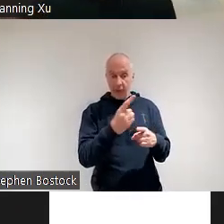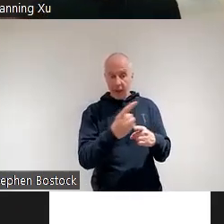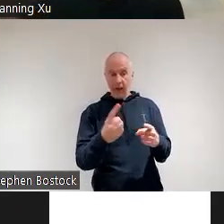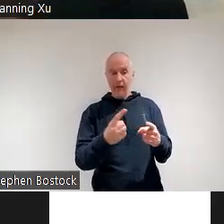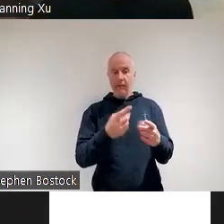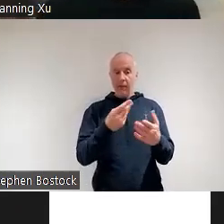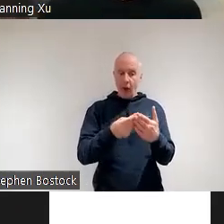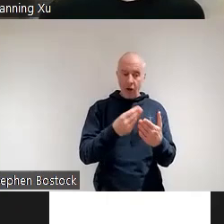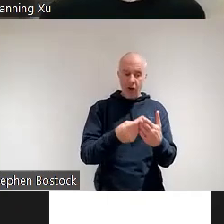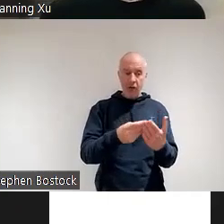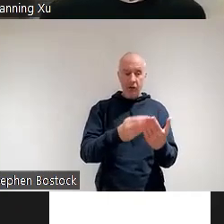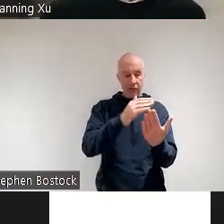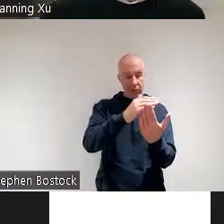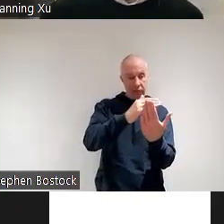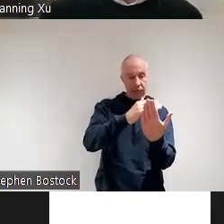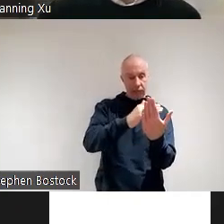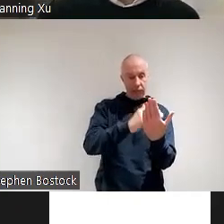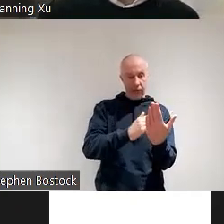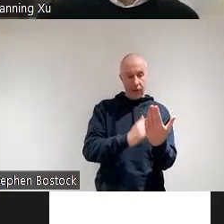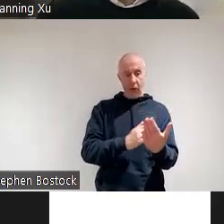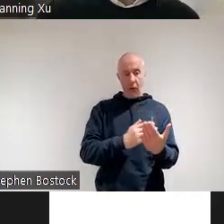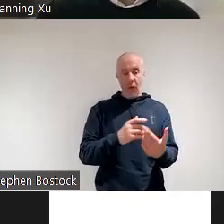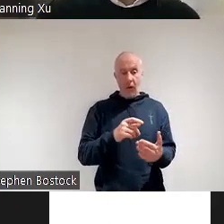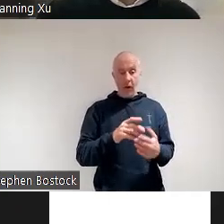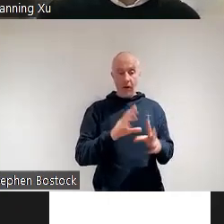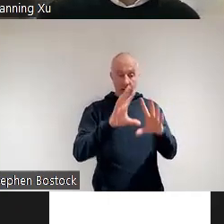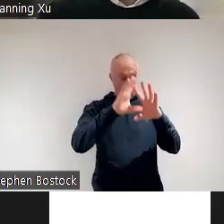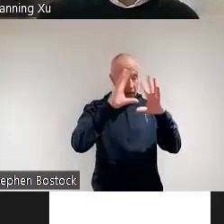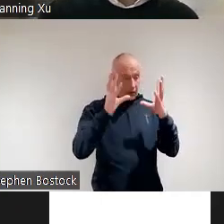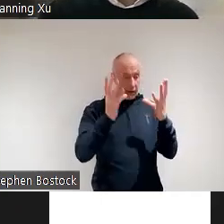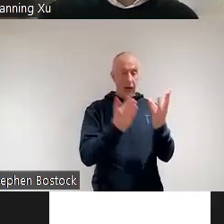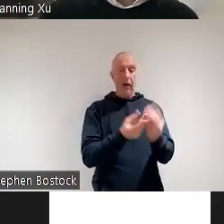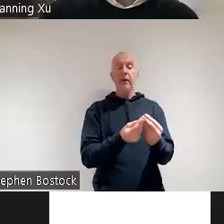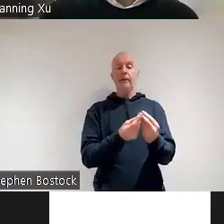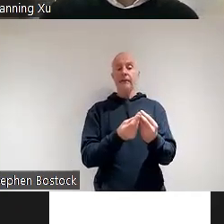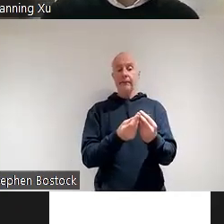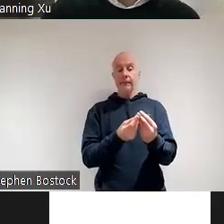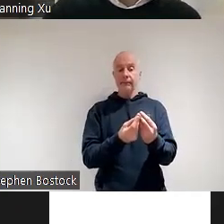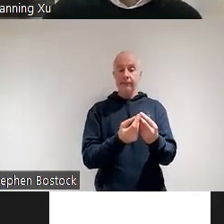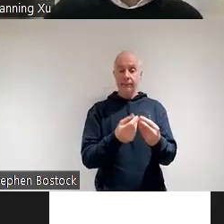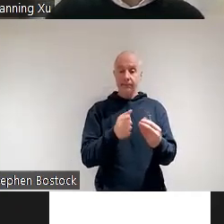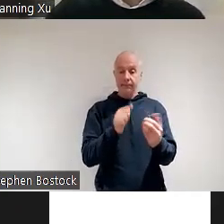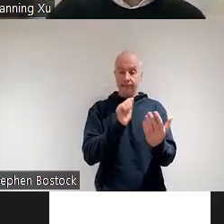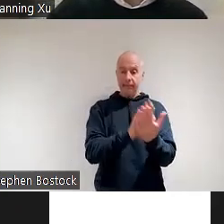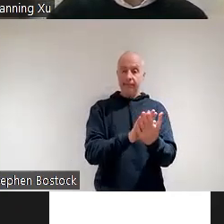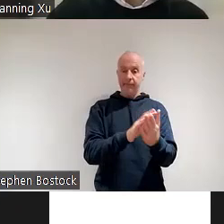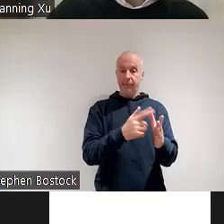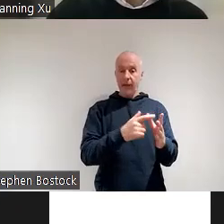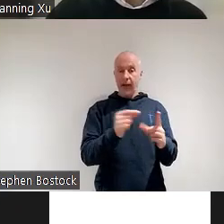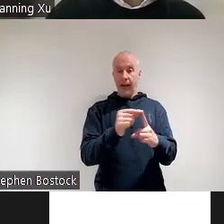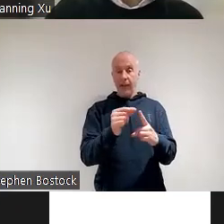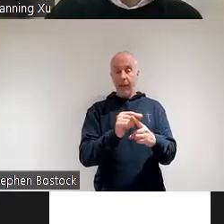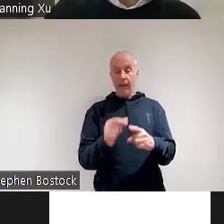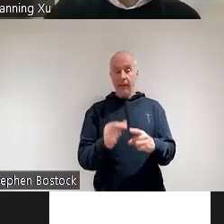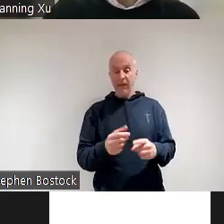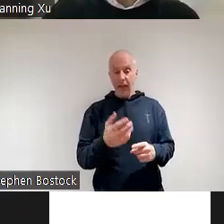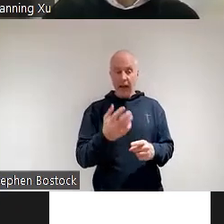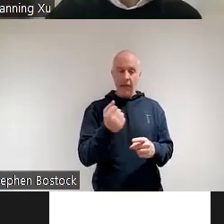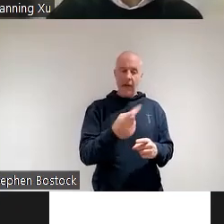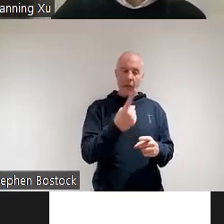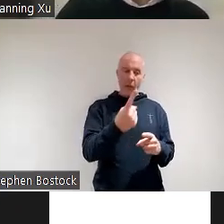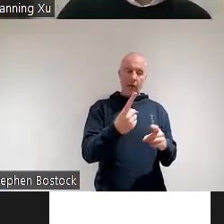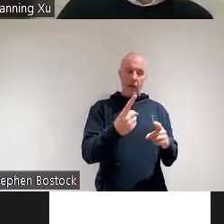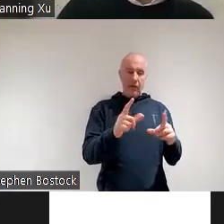can also manage the payment. So all these things is actually, even though I can only give 1 page today about this, but actually they are very,